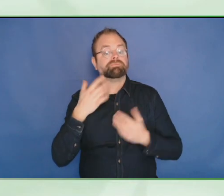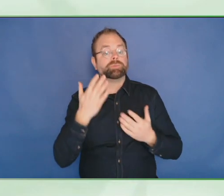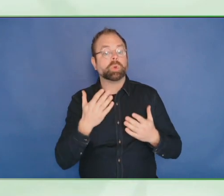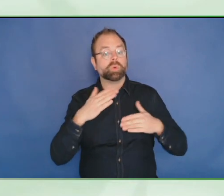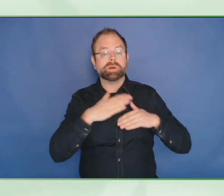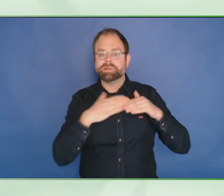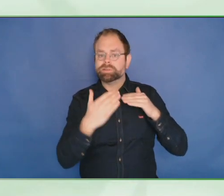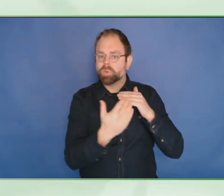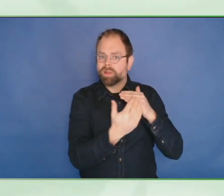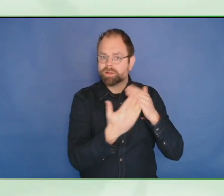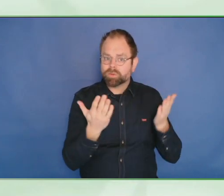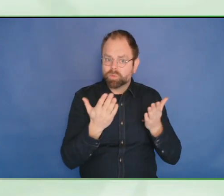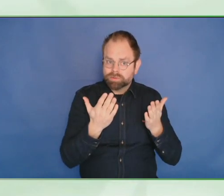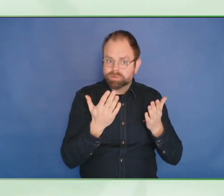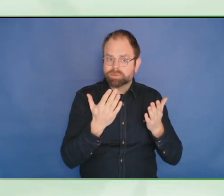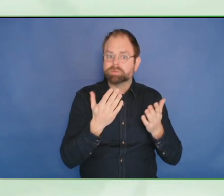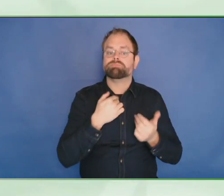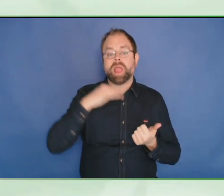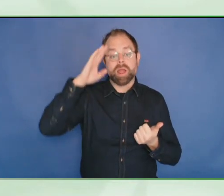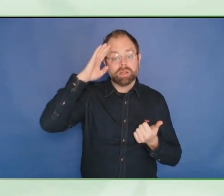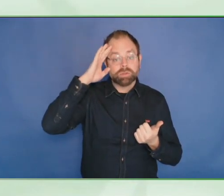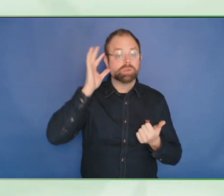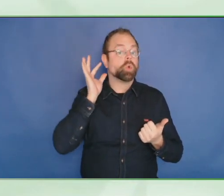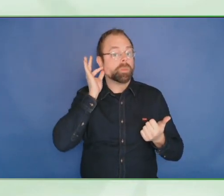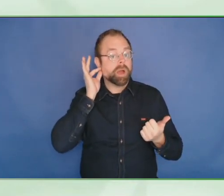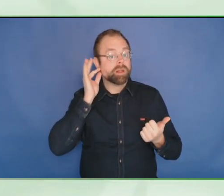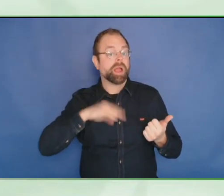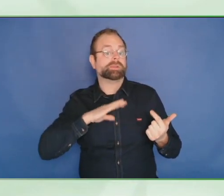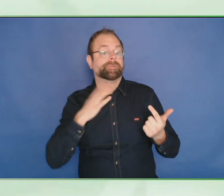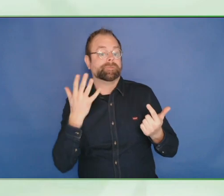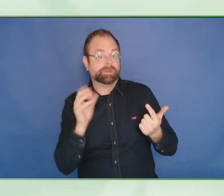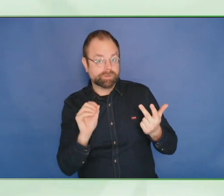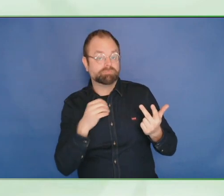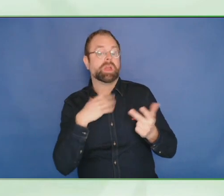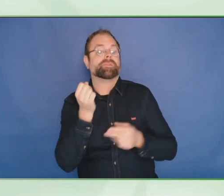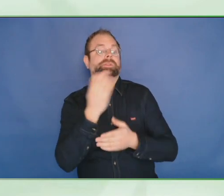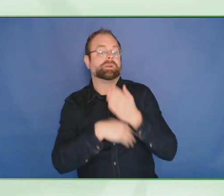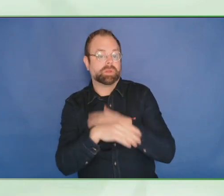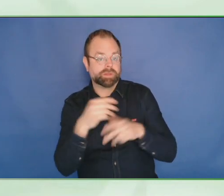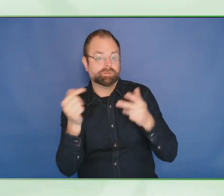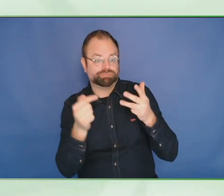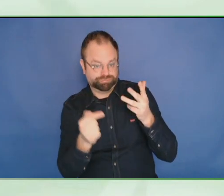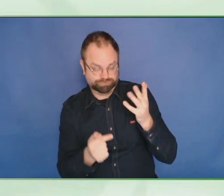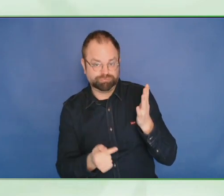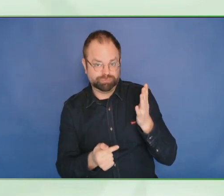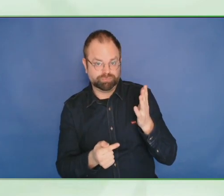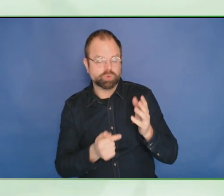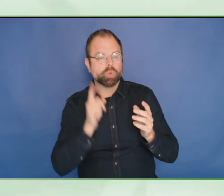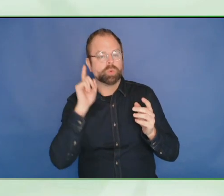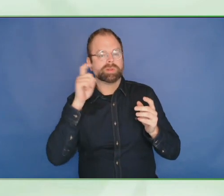So can we please give a massive round of applause to this panel and to Anushka to raise the energy in the room, ladies!